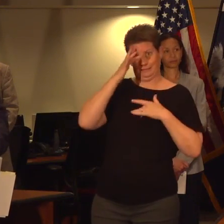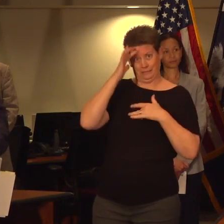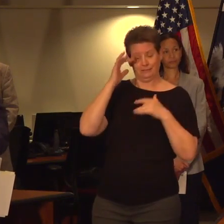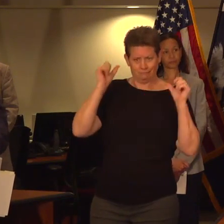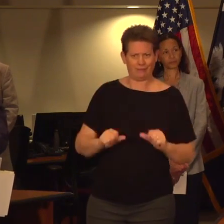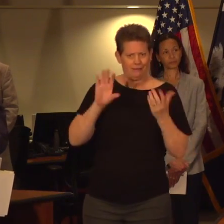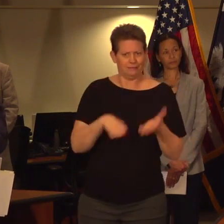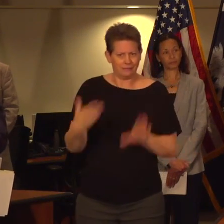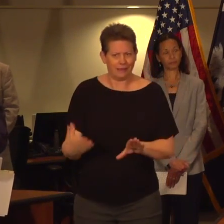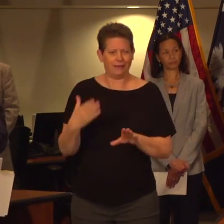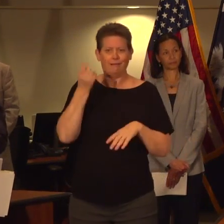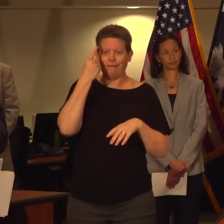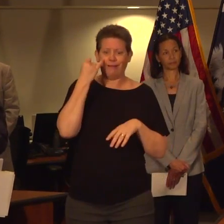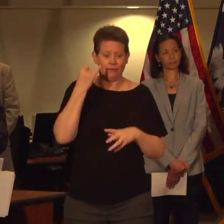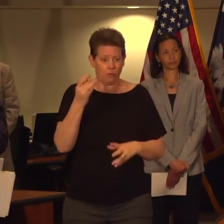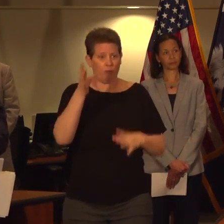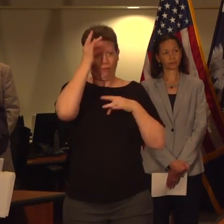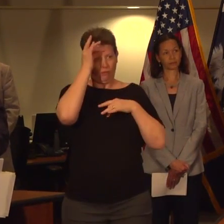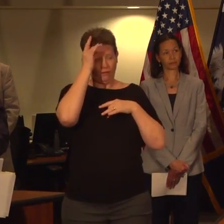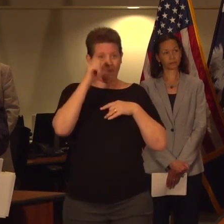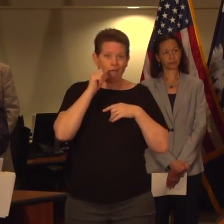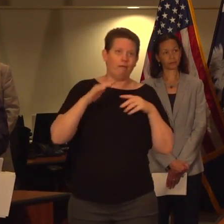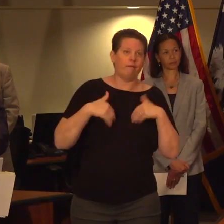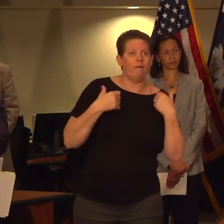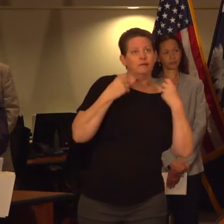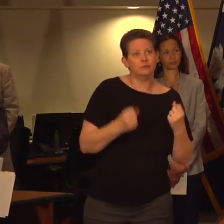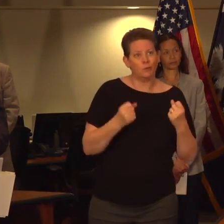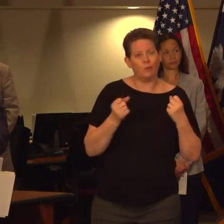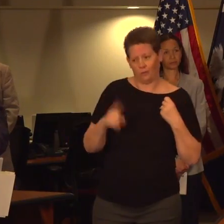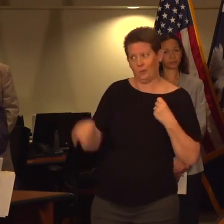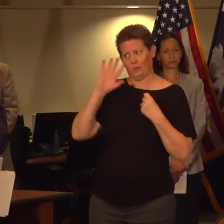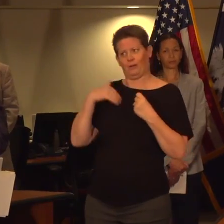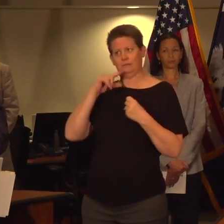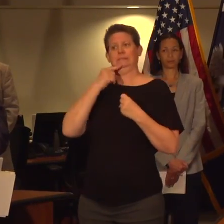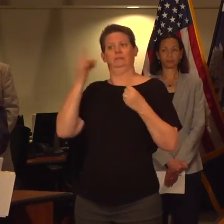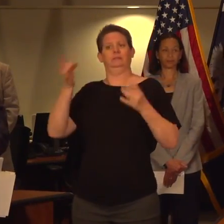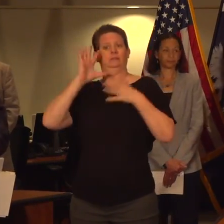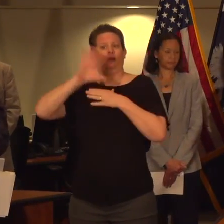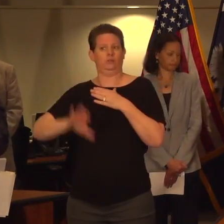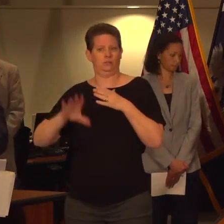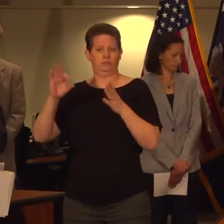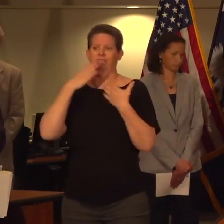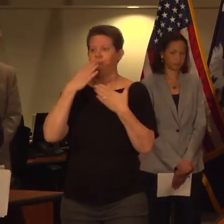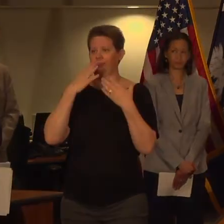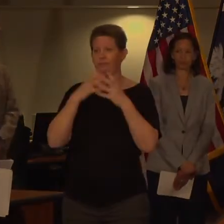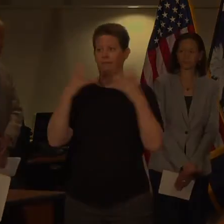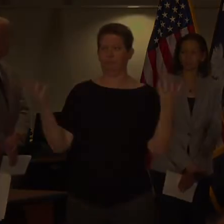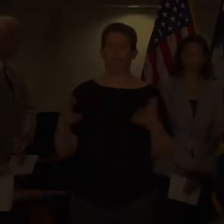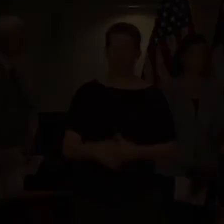not young and strong, chances are you're going to have some serious consequences. Thank you very much.